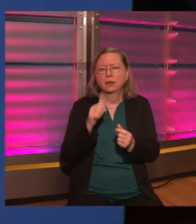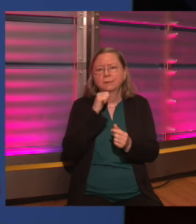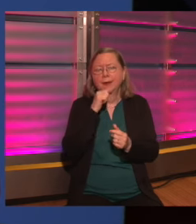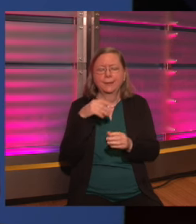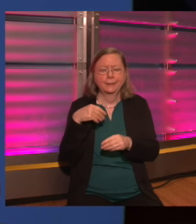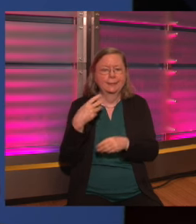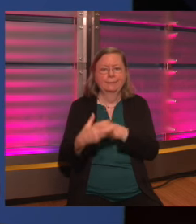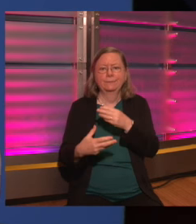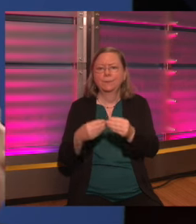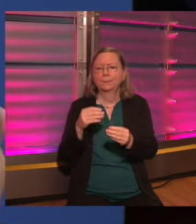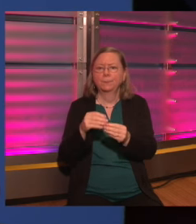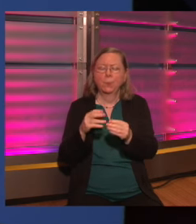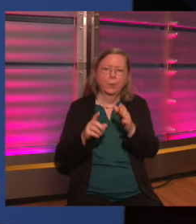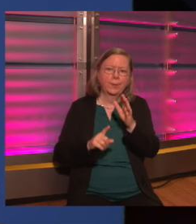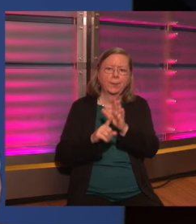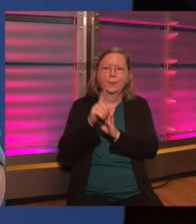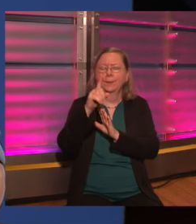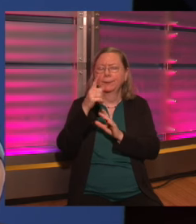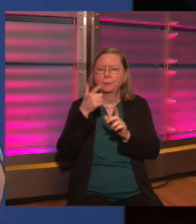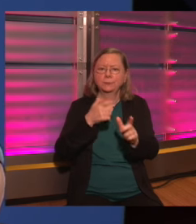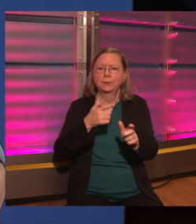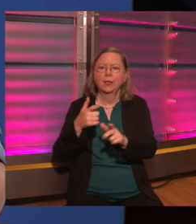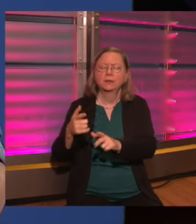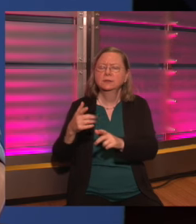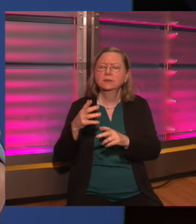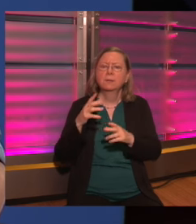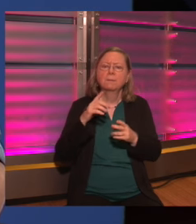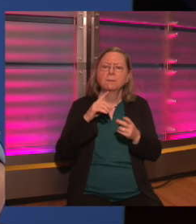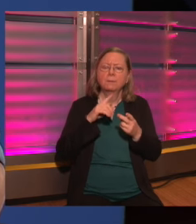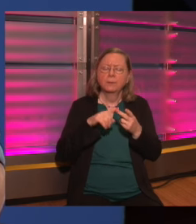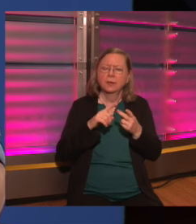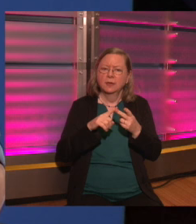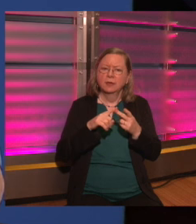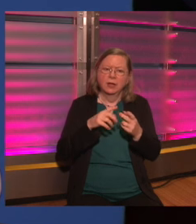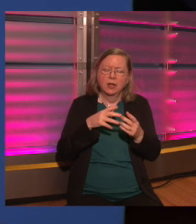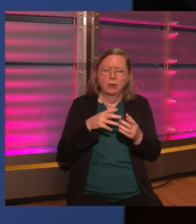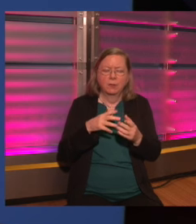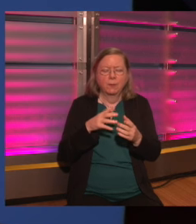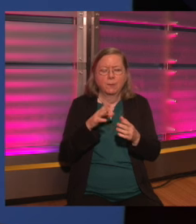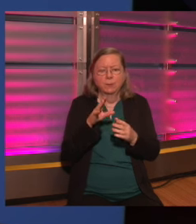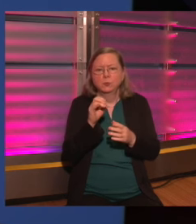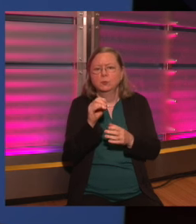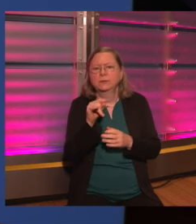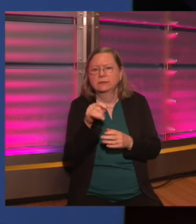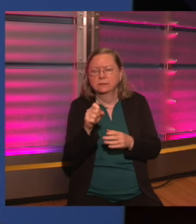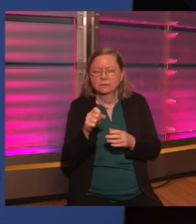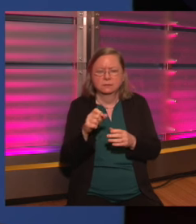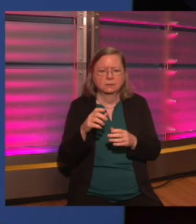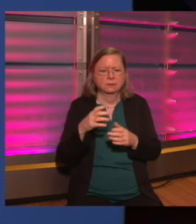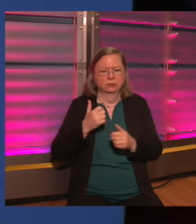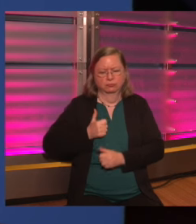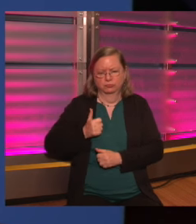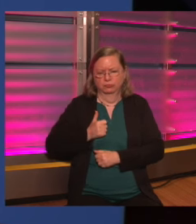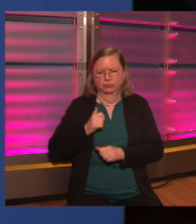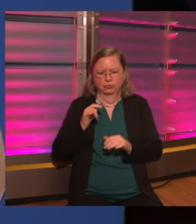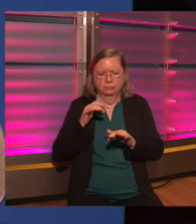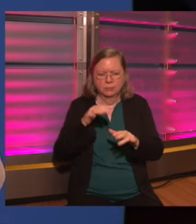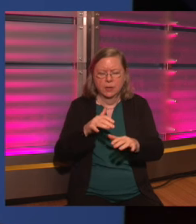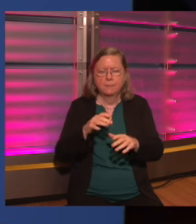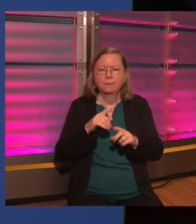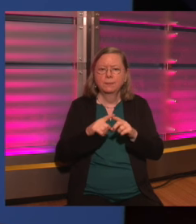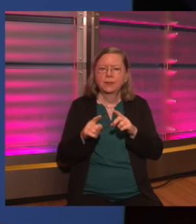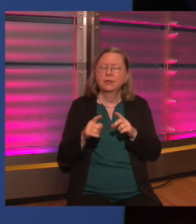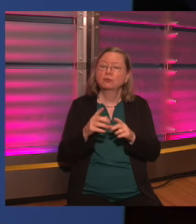on the ground, but through these actual programs that you see people running. But if you take a Syrian population that